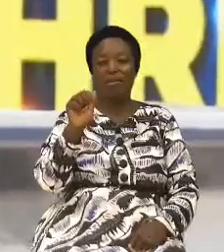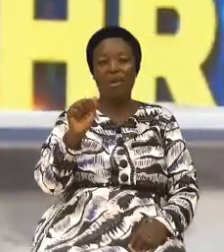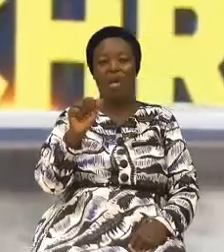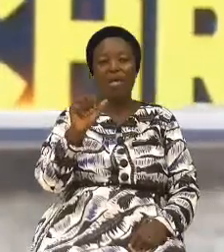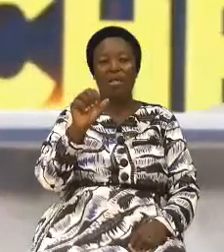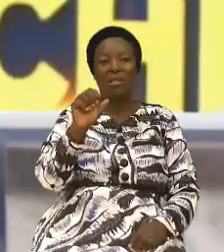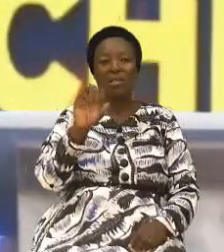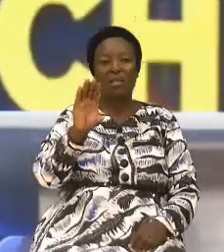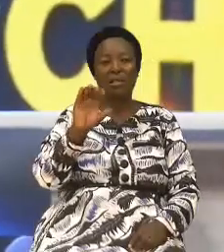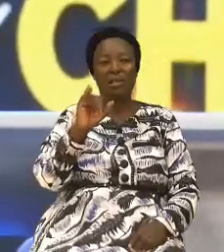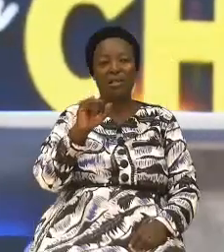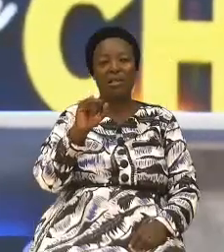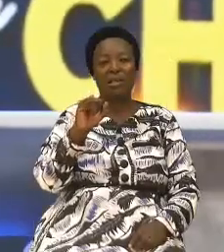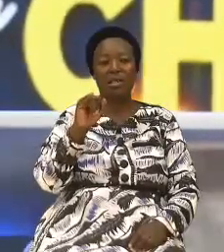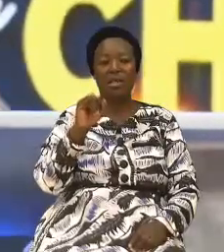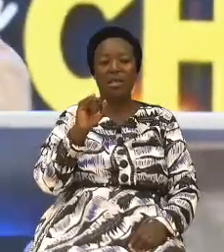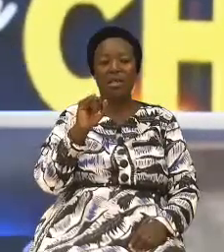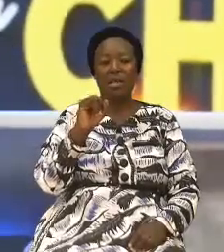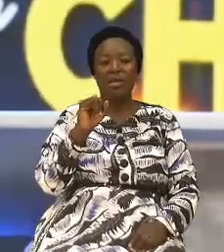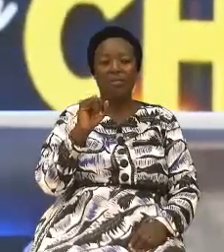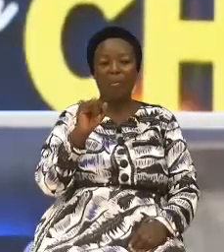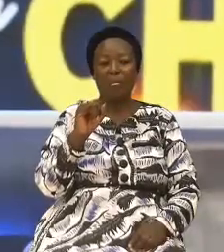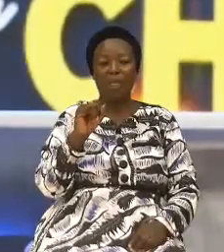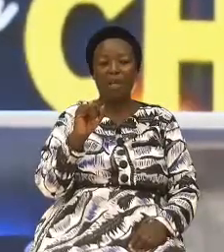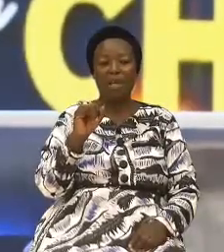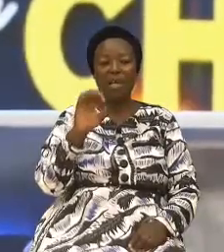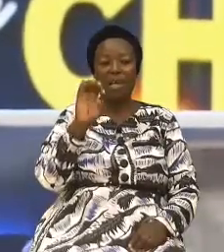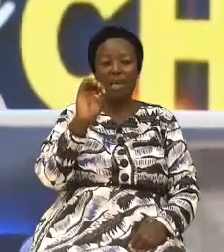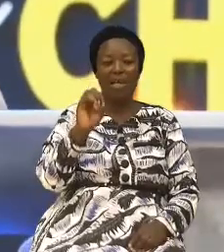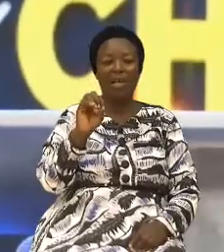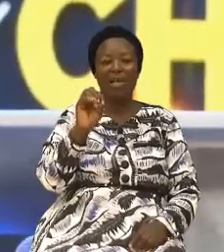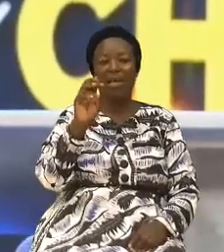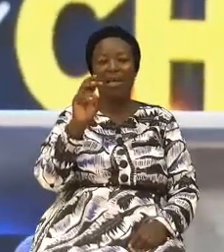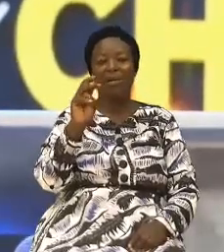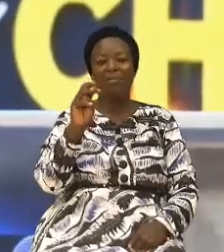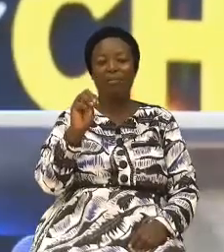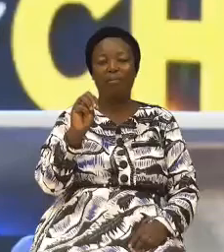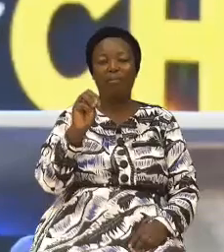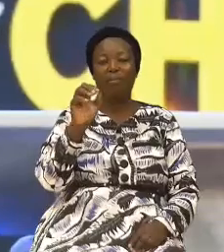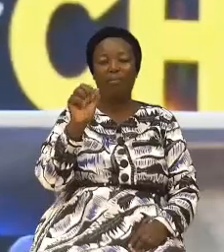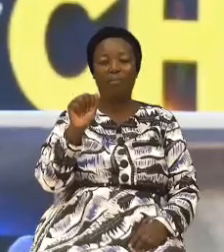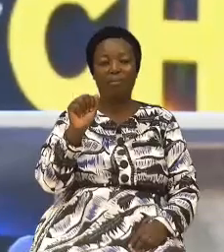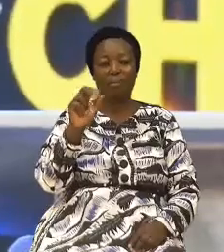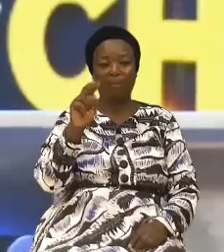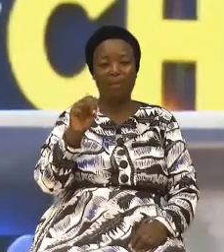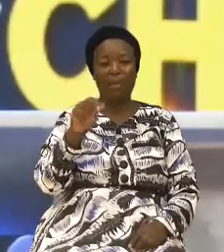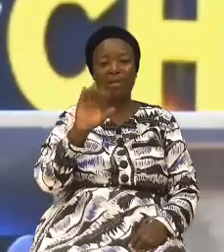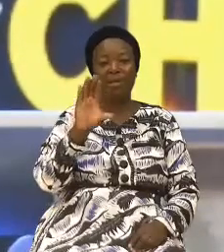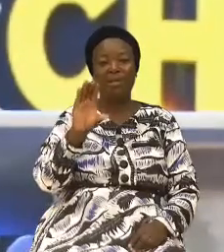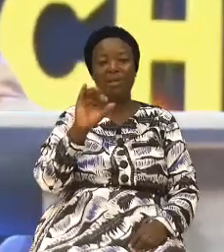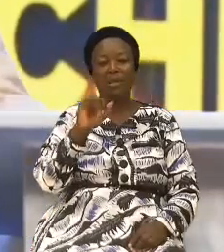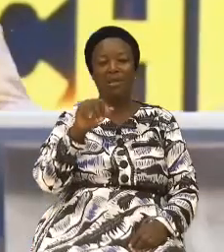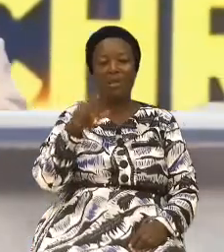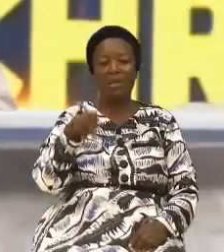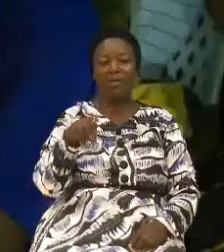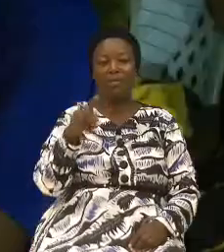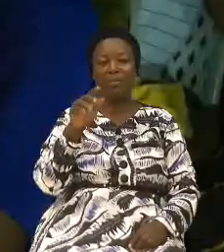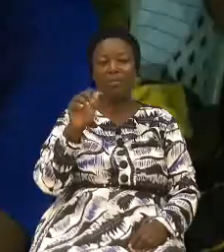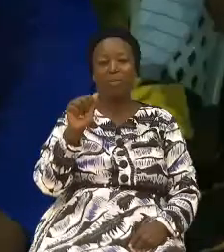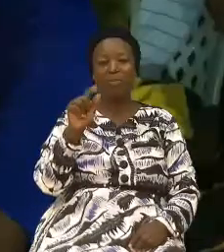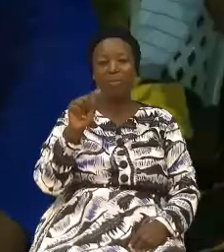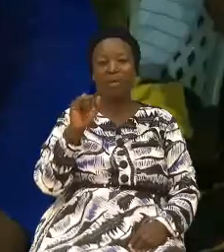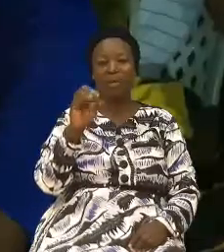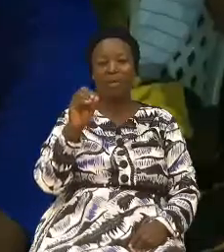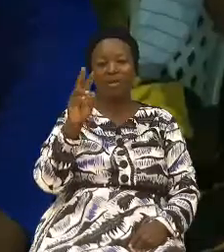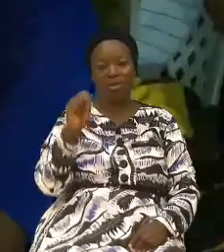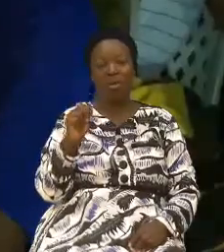the Lord will emancipate you, will liberate you. Everything that ties you down, and you are